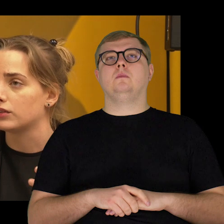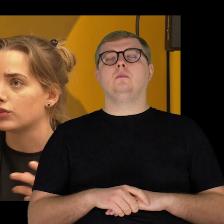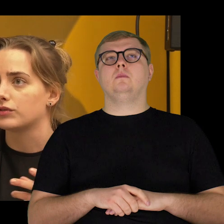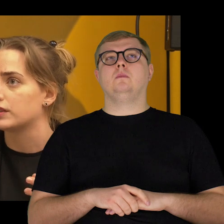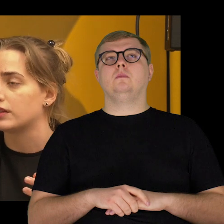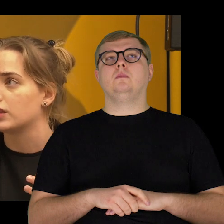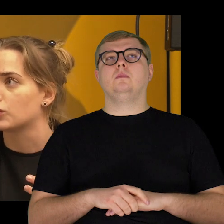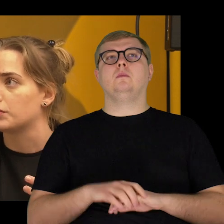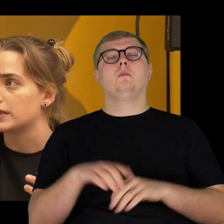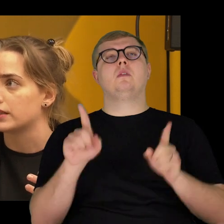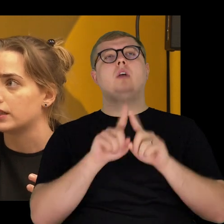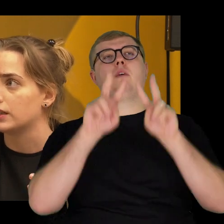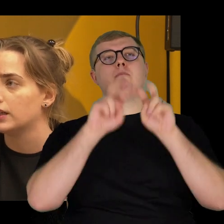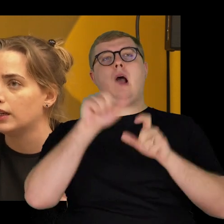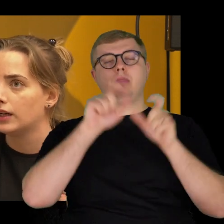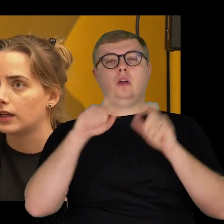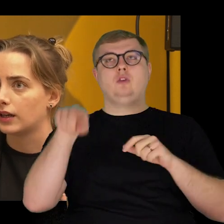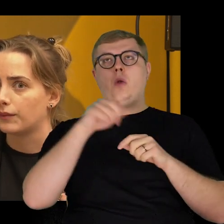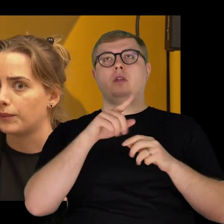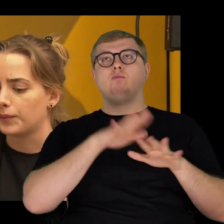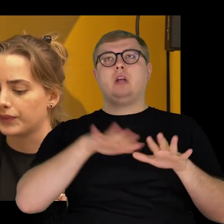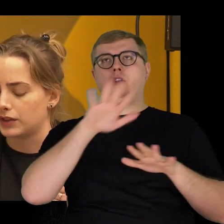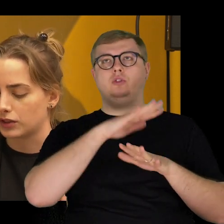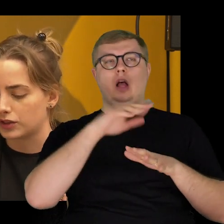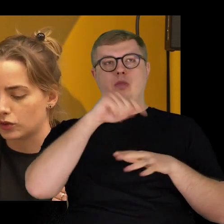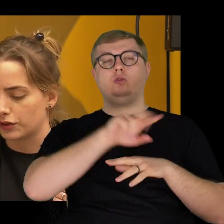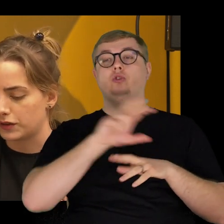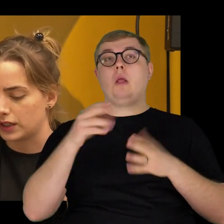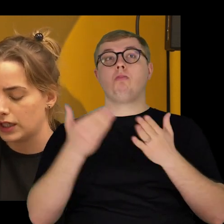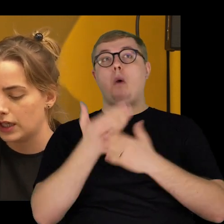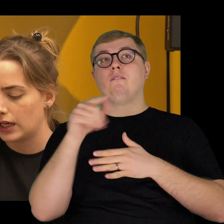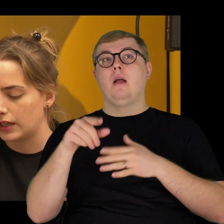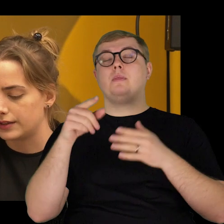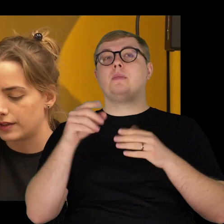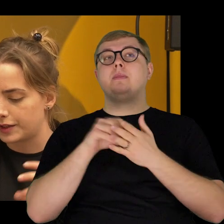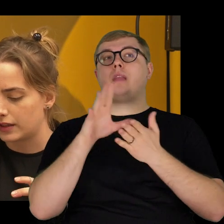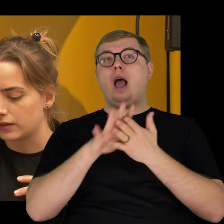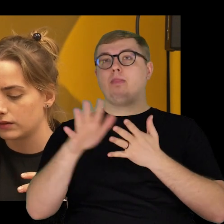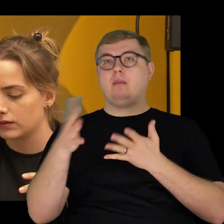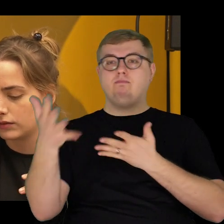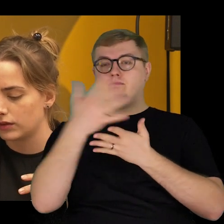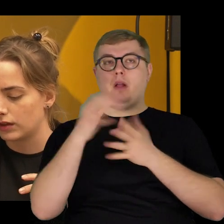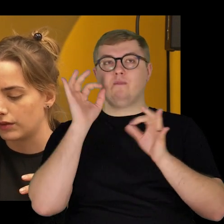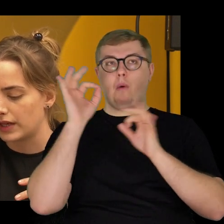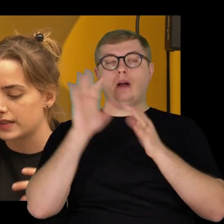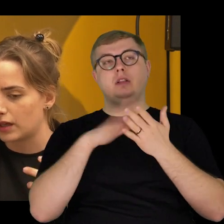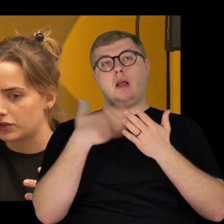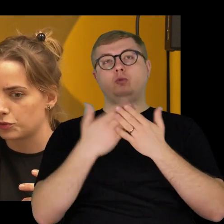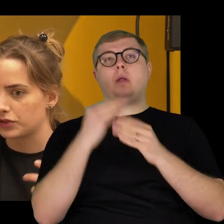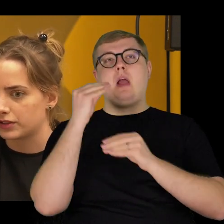like in grounded theory, basically, in ethnography, and then